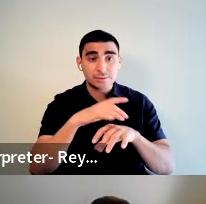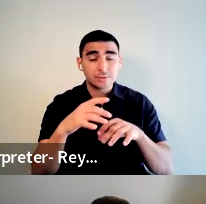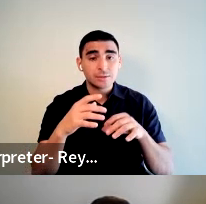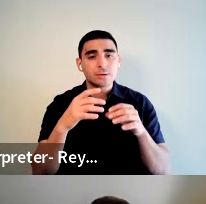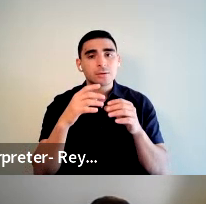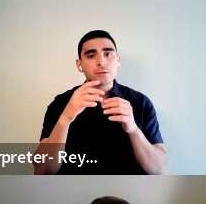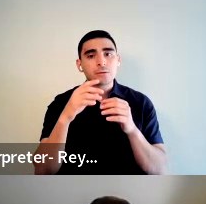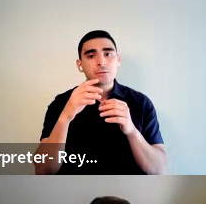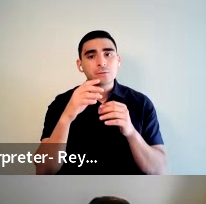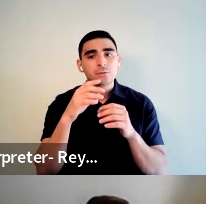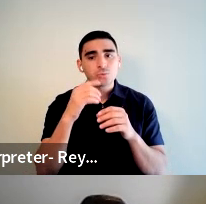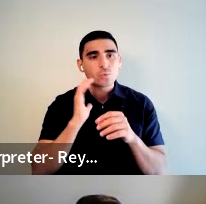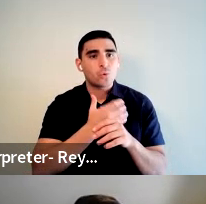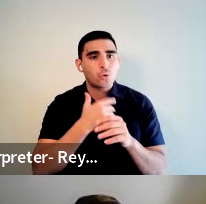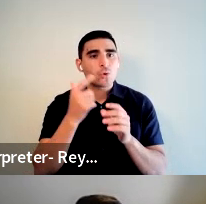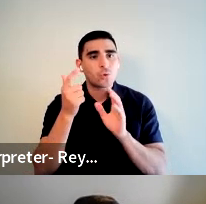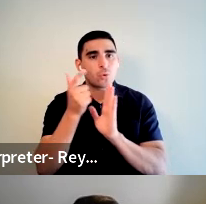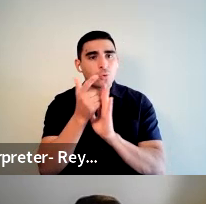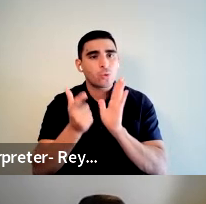law enforcement are learning